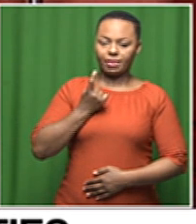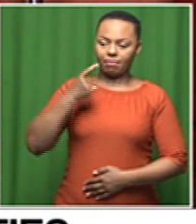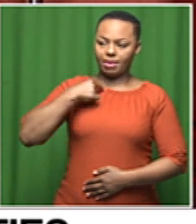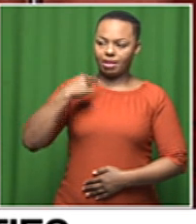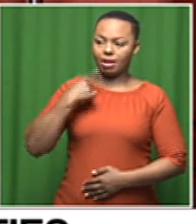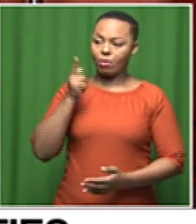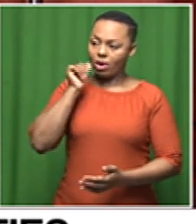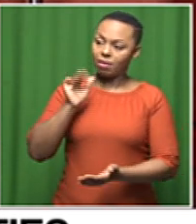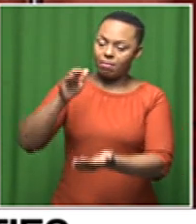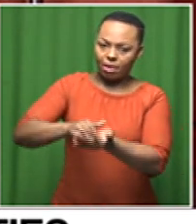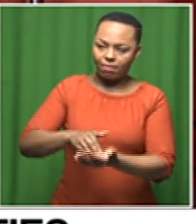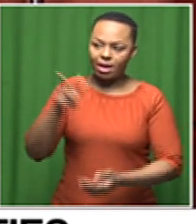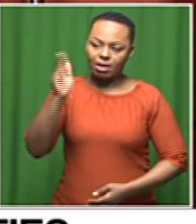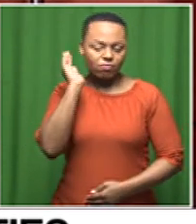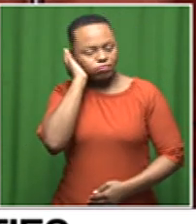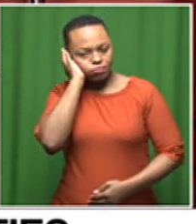phone.